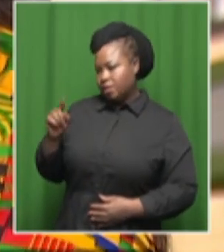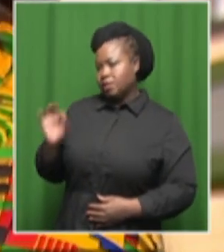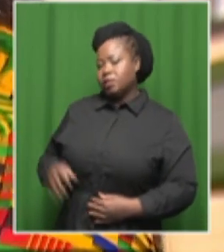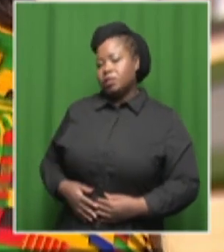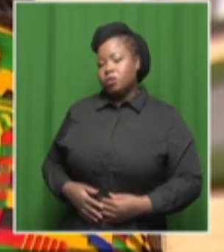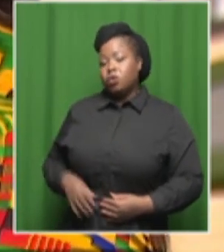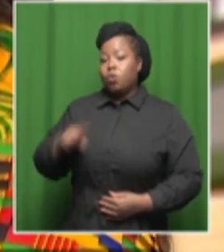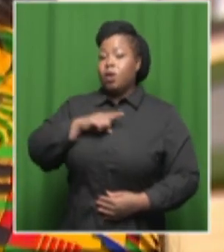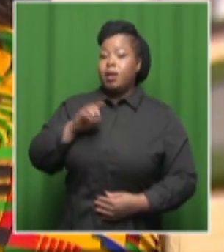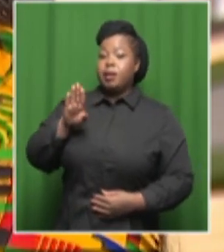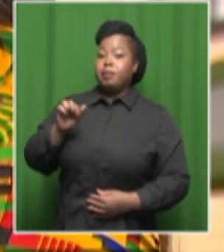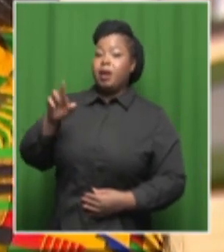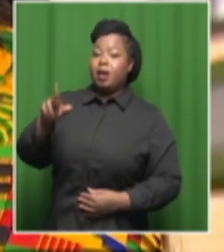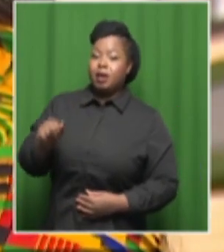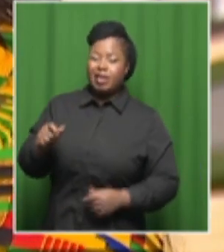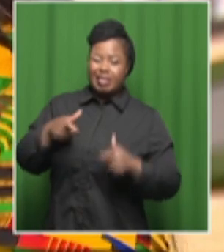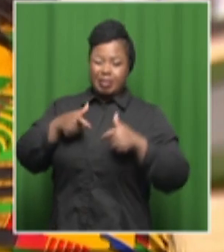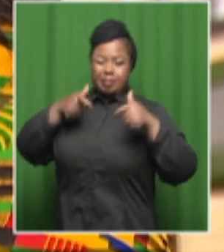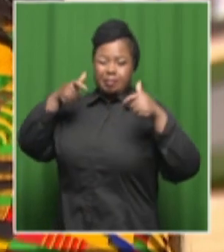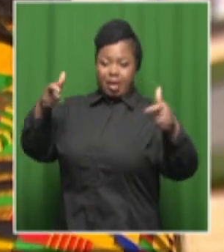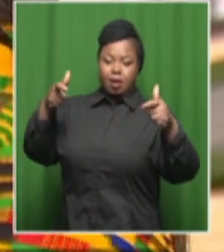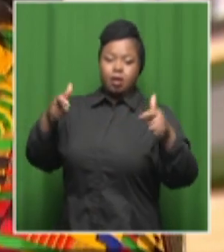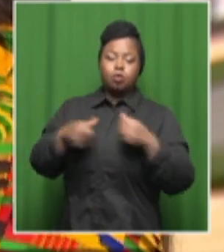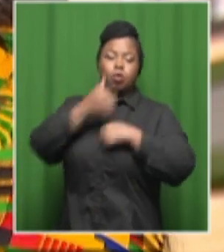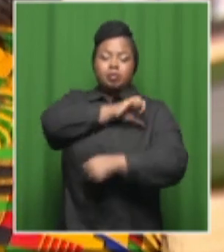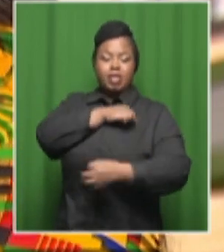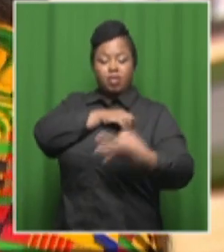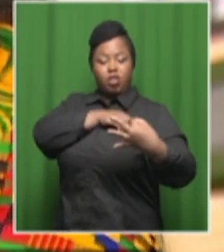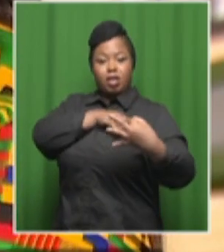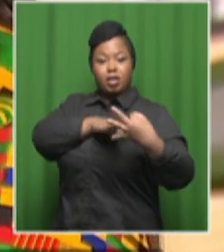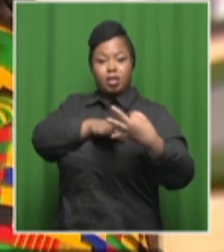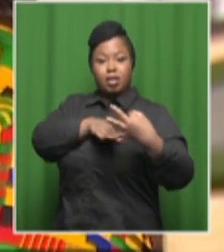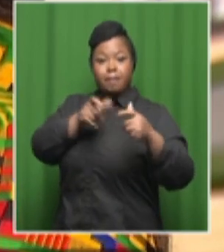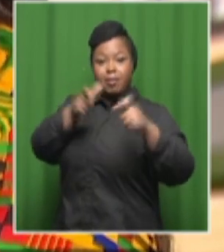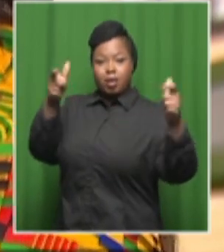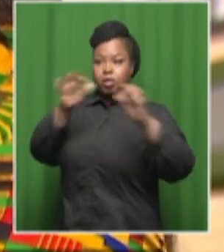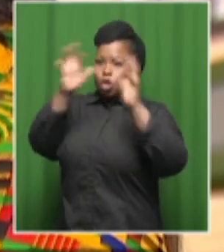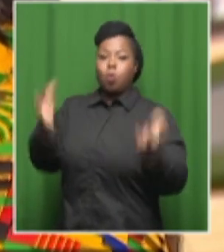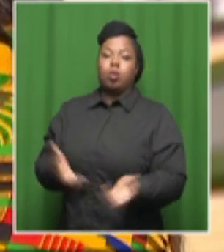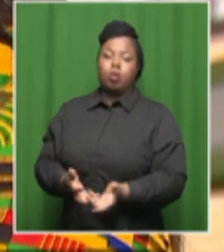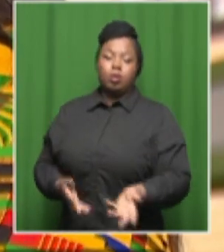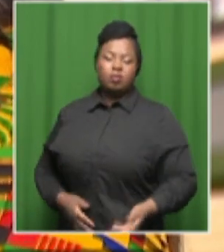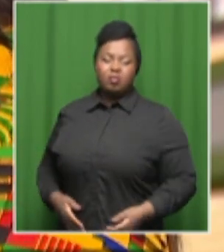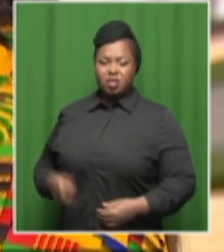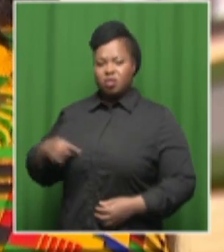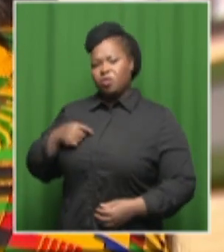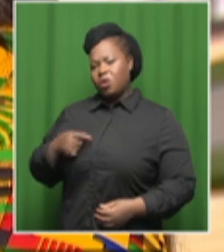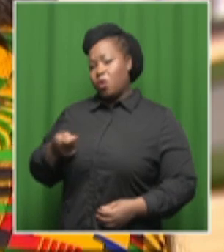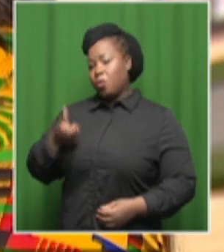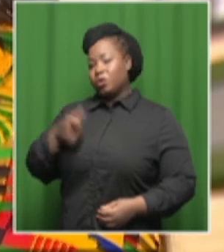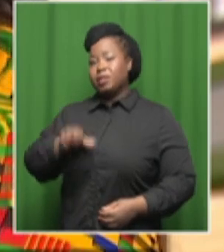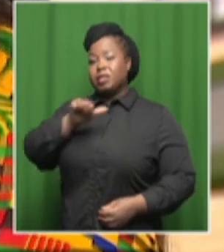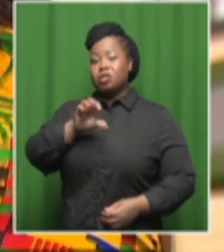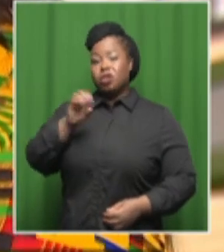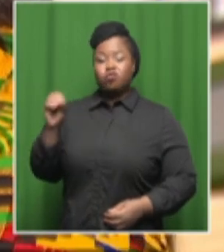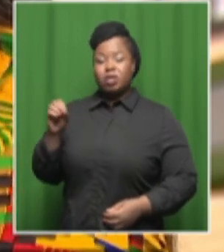that Hani Bara is actually the largest hospital, the third largest hospital in the world. So we actually see close to about 600